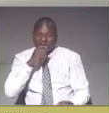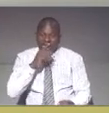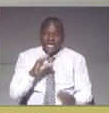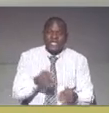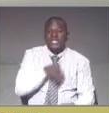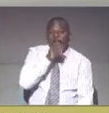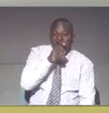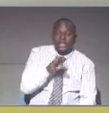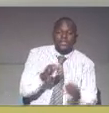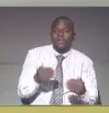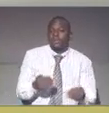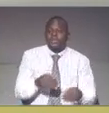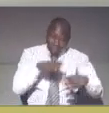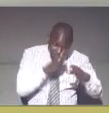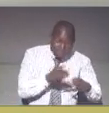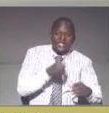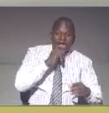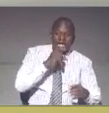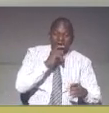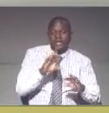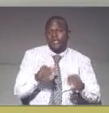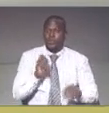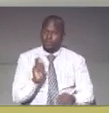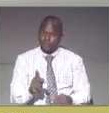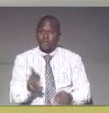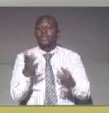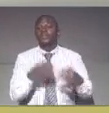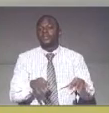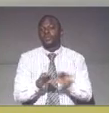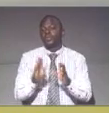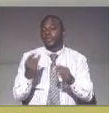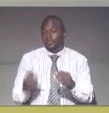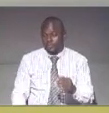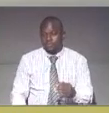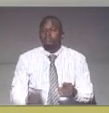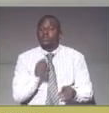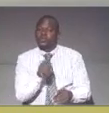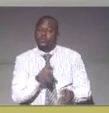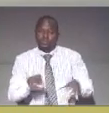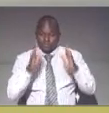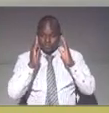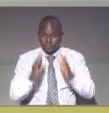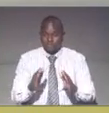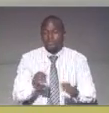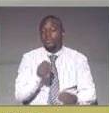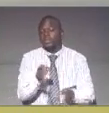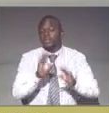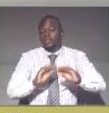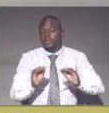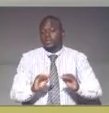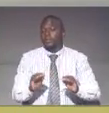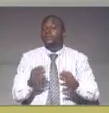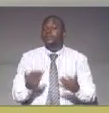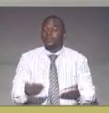hen, we shall treat a hen. Okay? So it's important that you pay attention in this training. I want